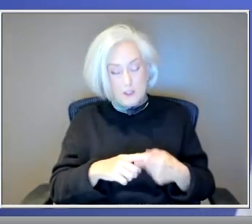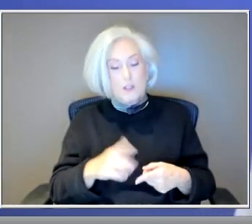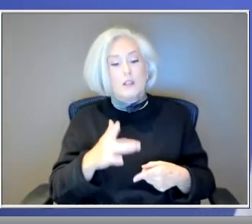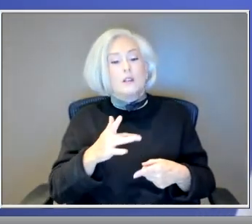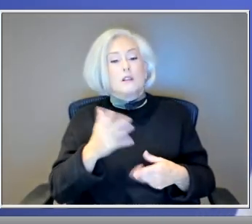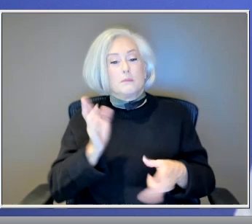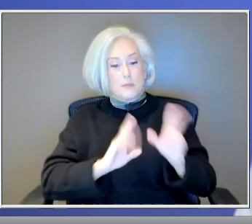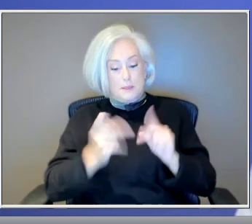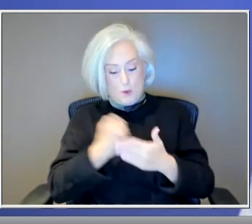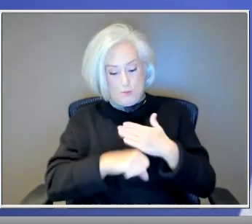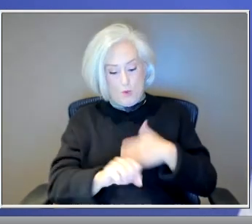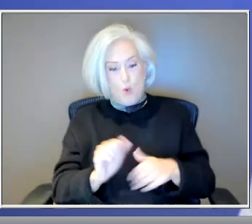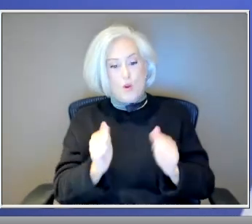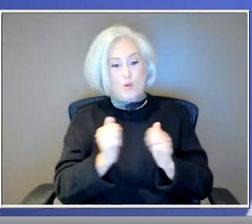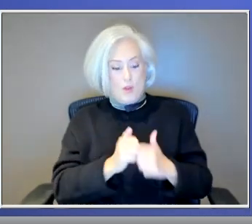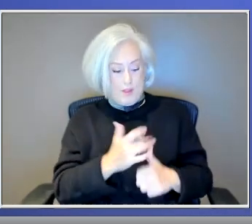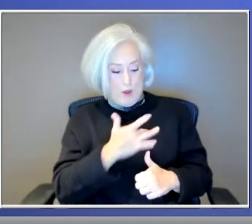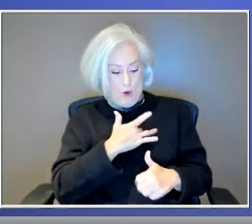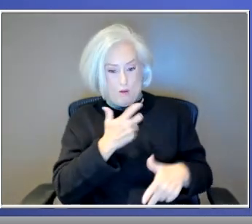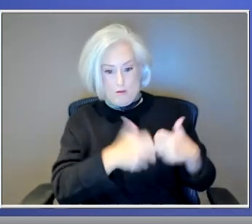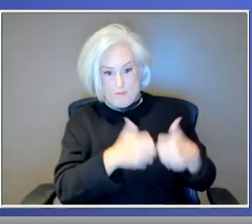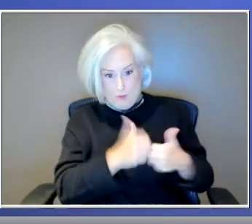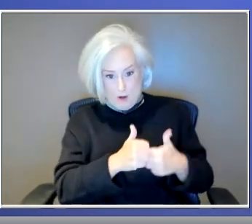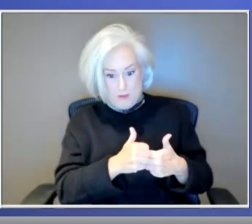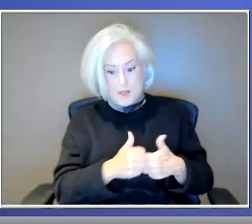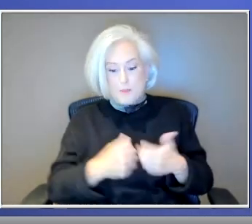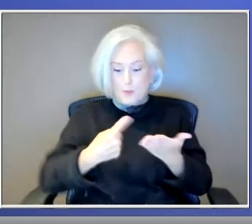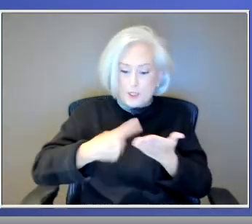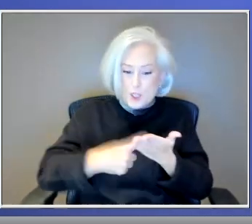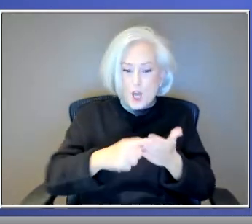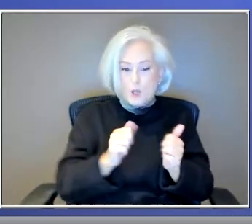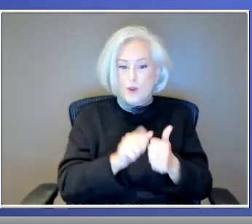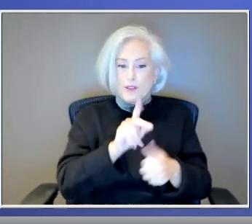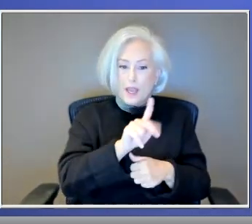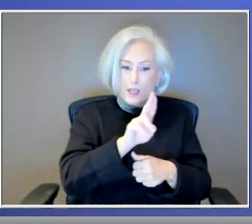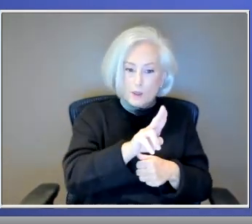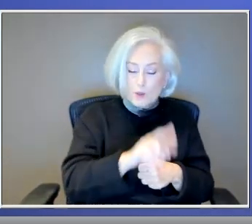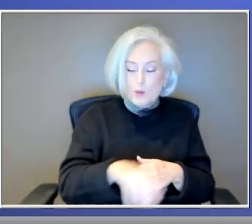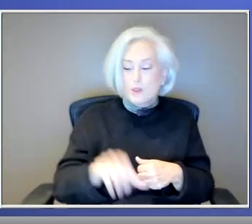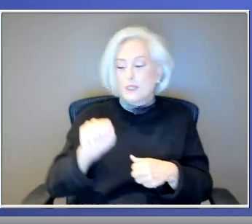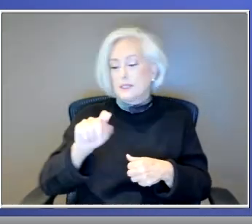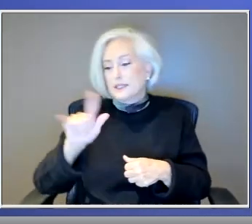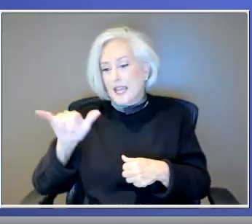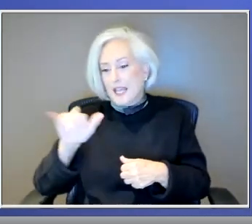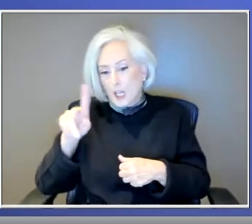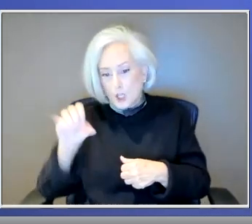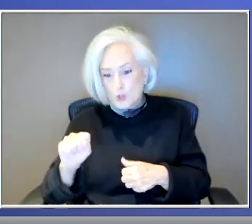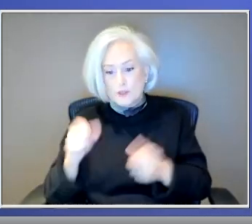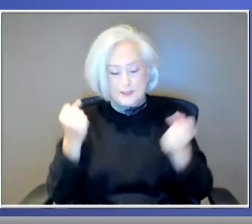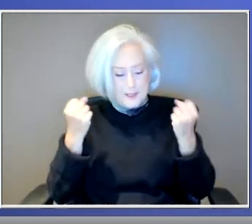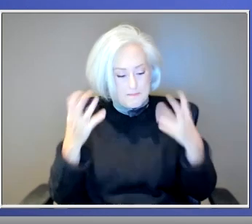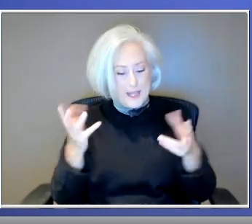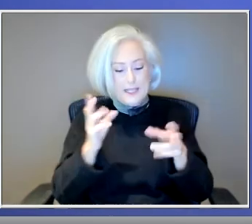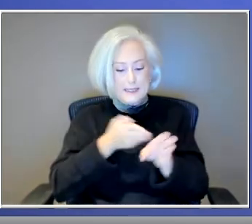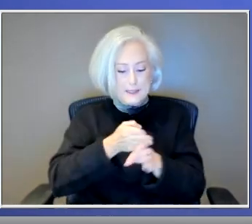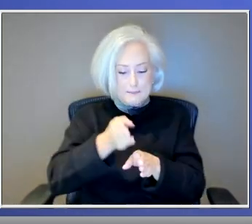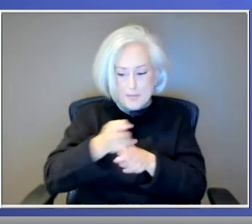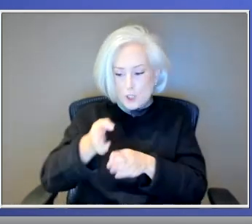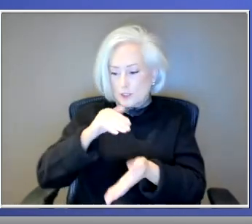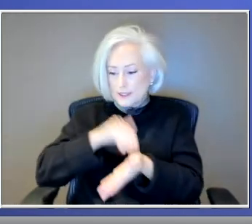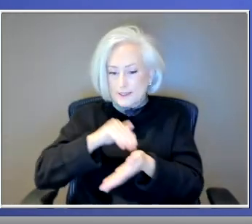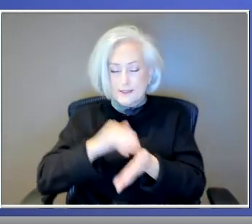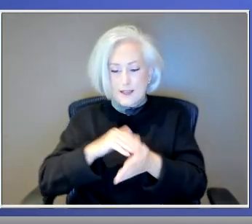St. Luke's, and it's a really great conference, and it gets a lot of expertise all in one room where we can learn together and come up